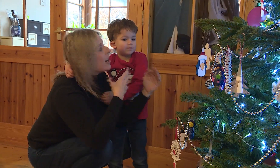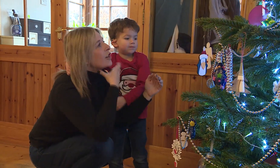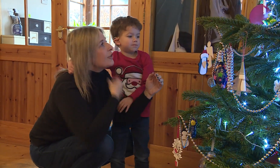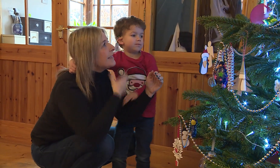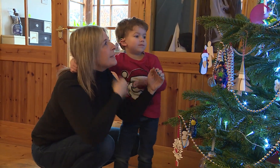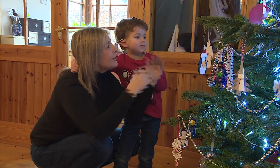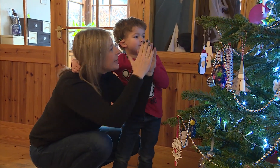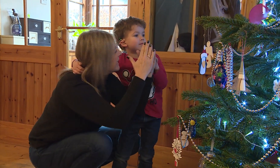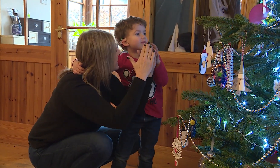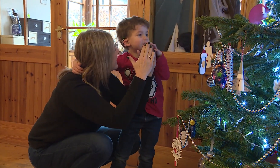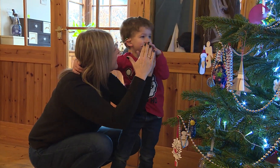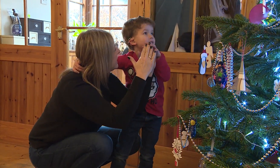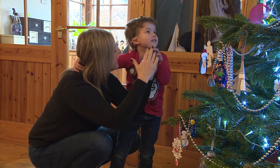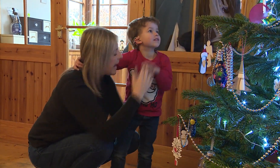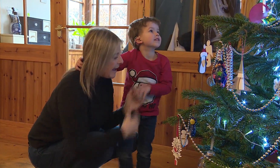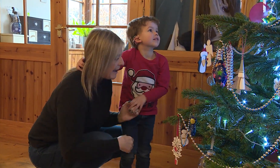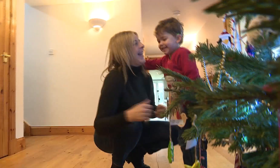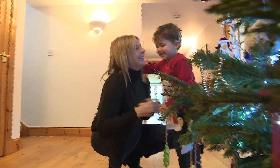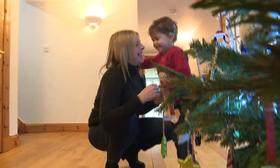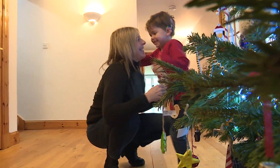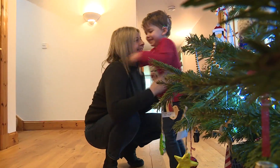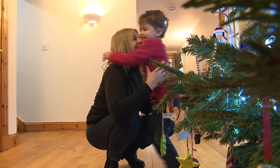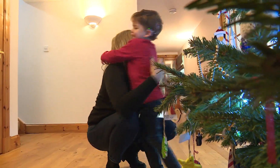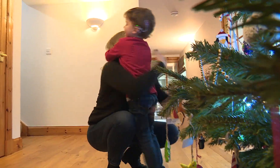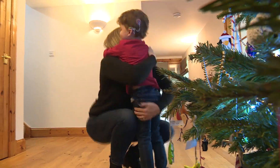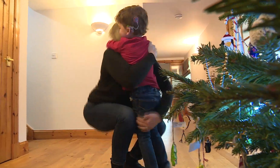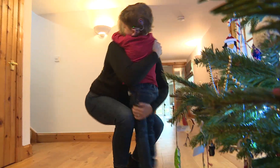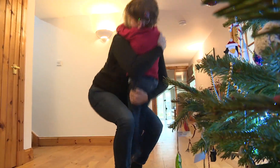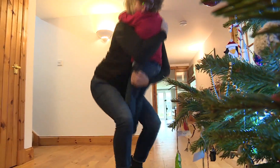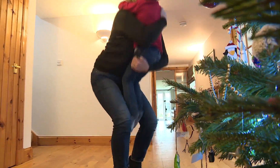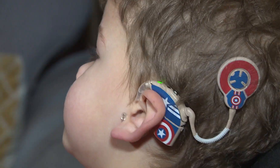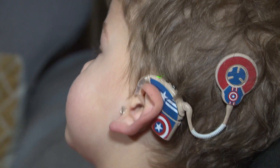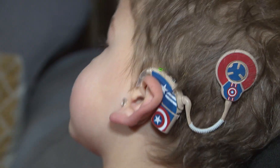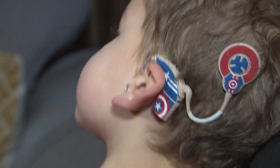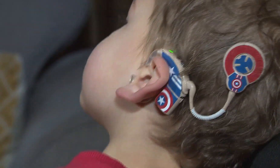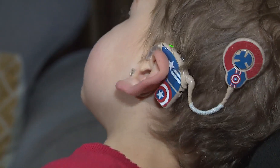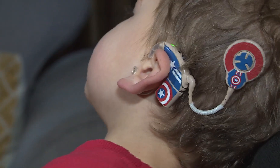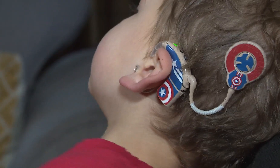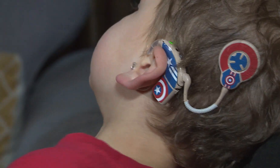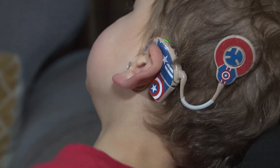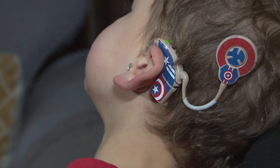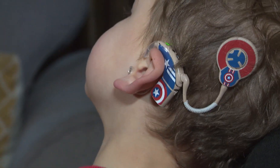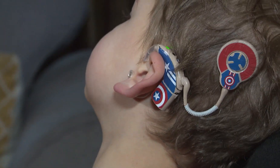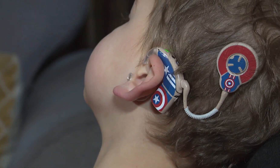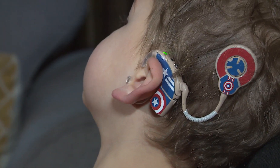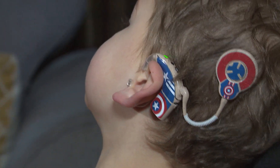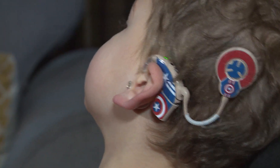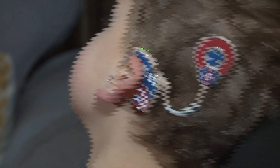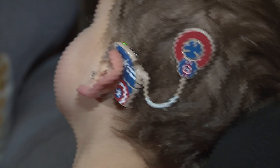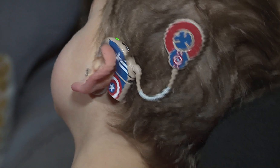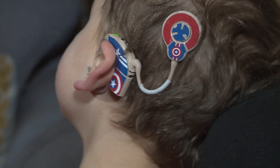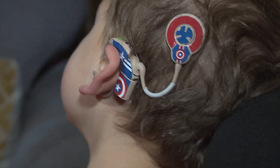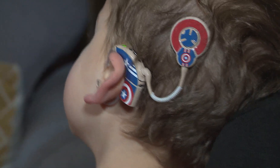that? Just after Lewis was born he failed a hearing test in hospital. Six weeks later doctors